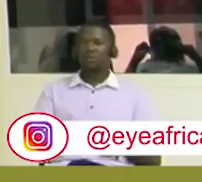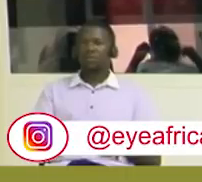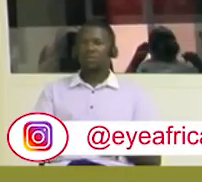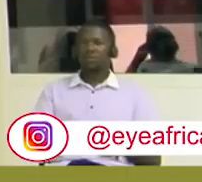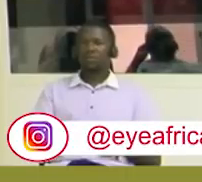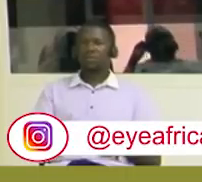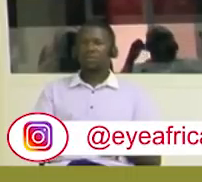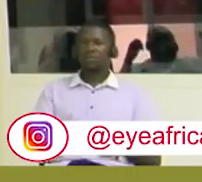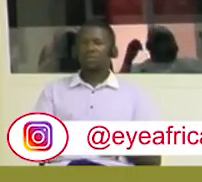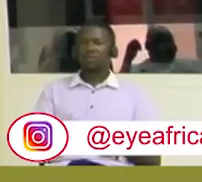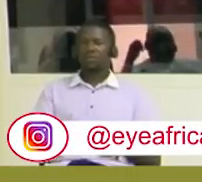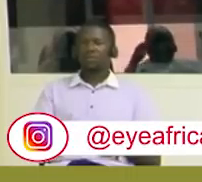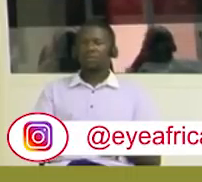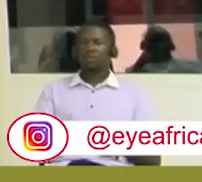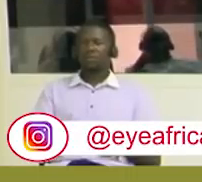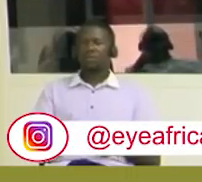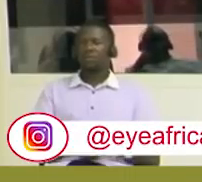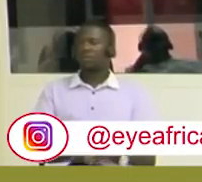Obi-Wan's.